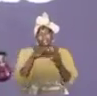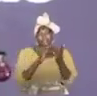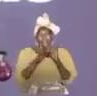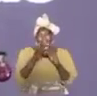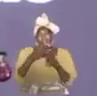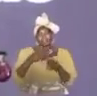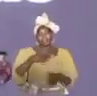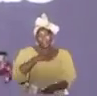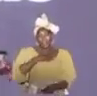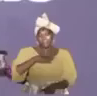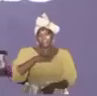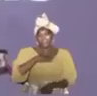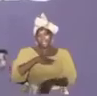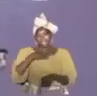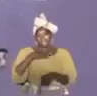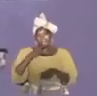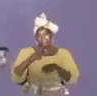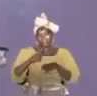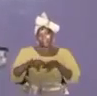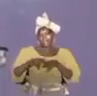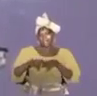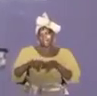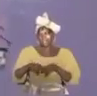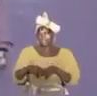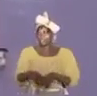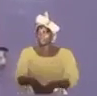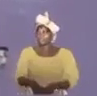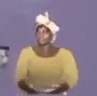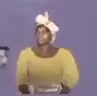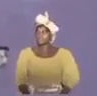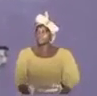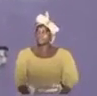Please be seated. Let's get to the word.